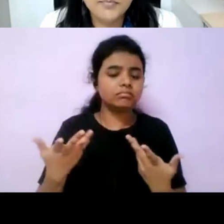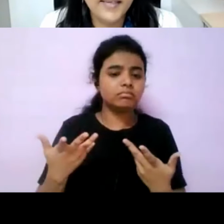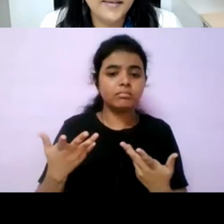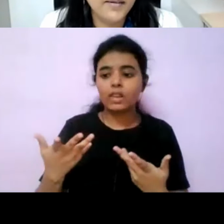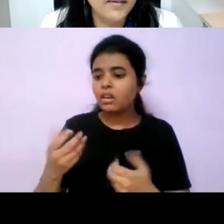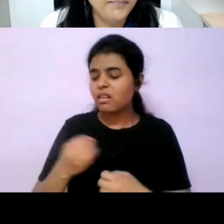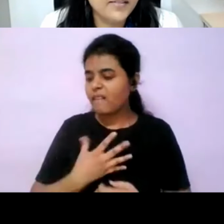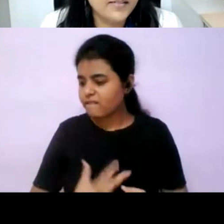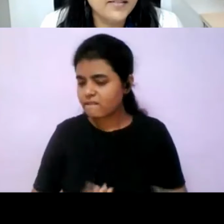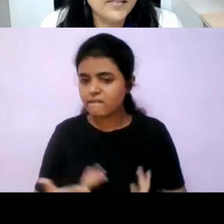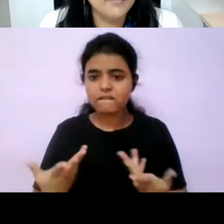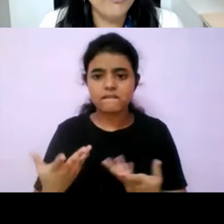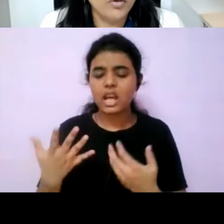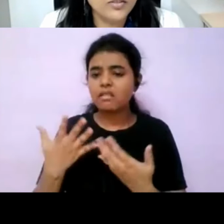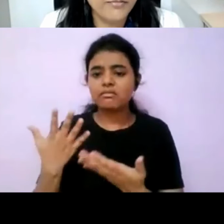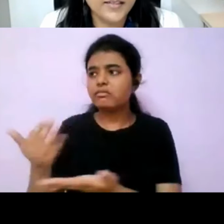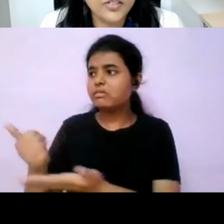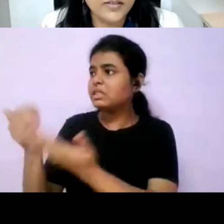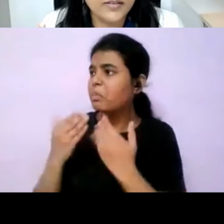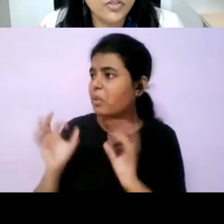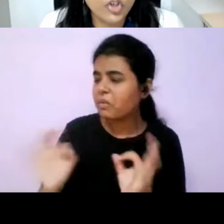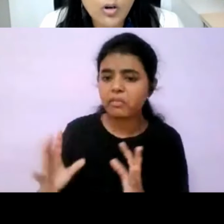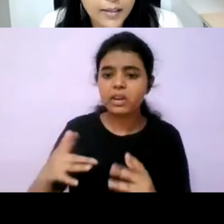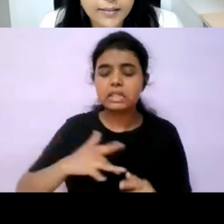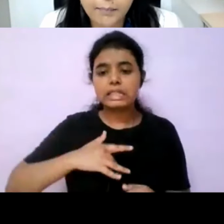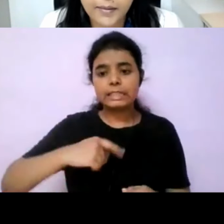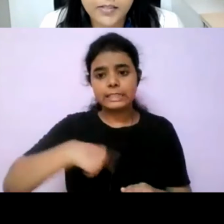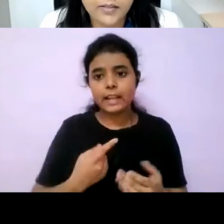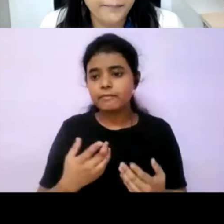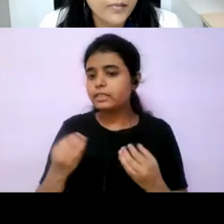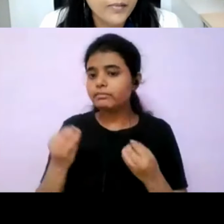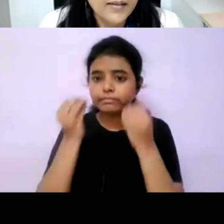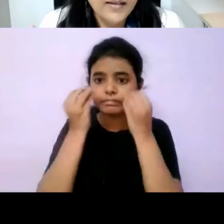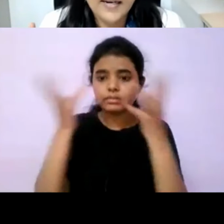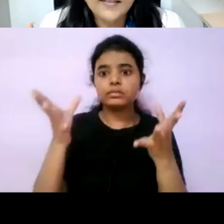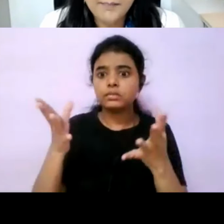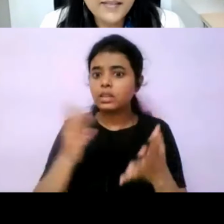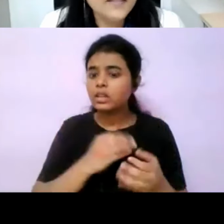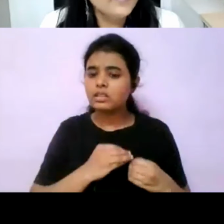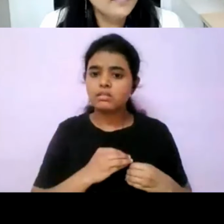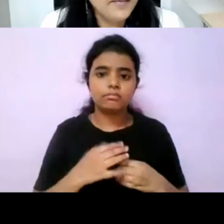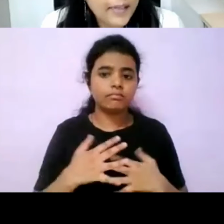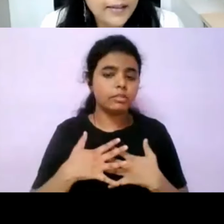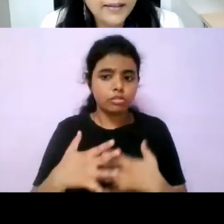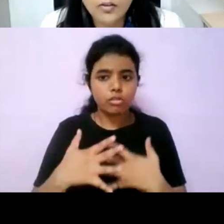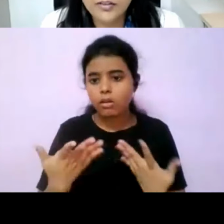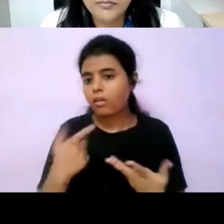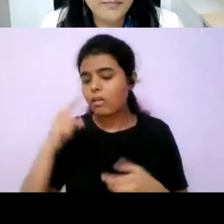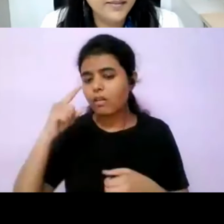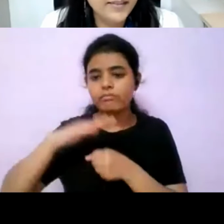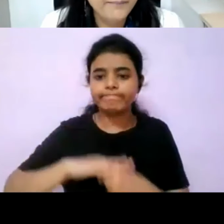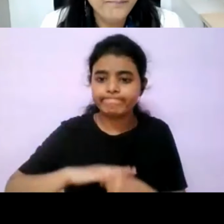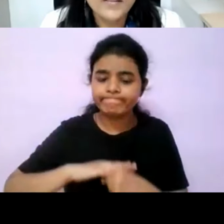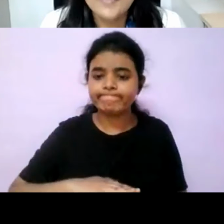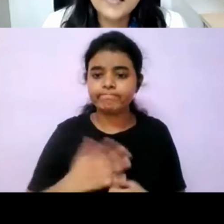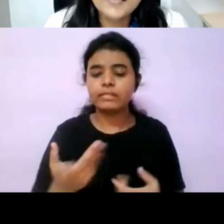guilt, blame, helplessness, self-mortification, shock, and depression. And typically, the male head of the family